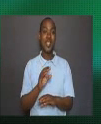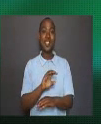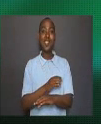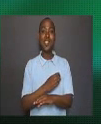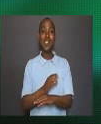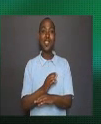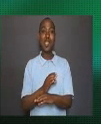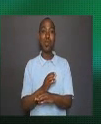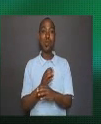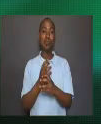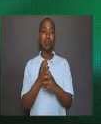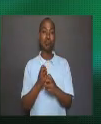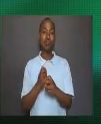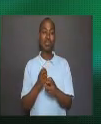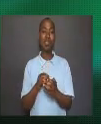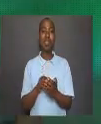less rigid.